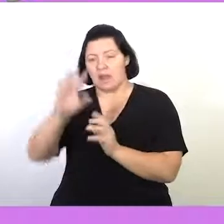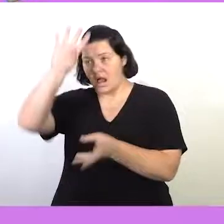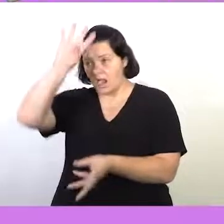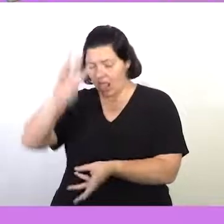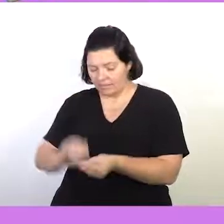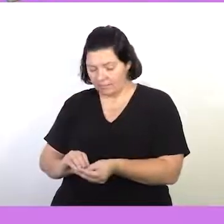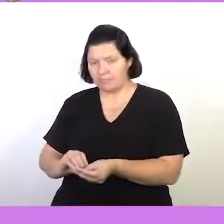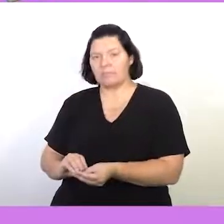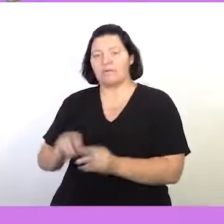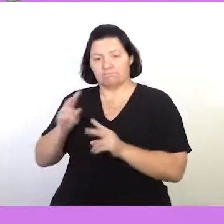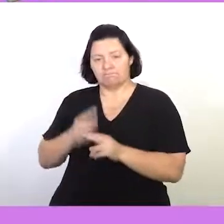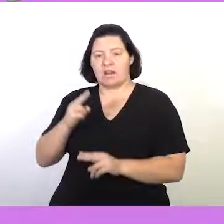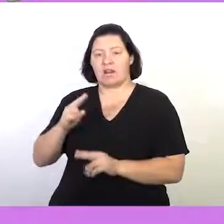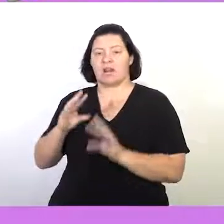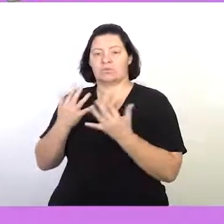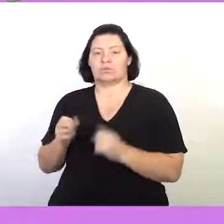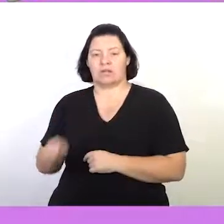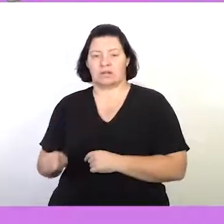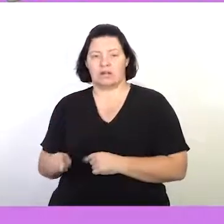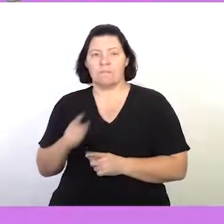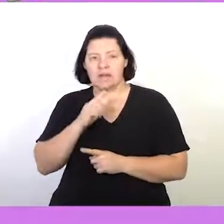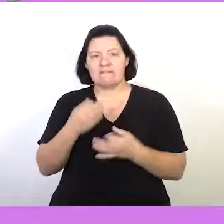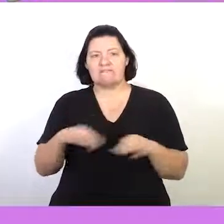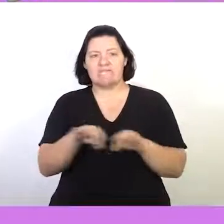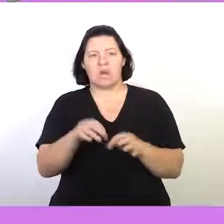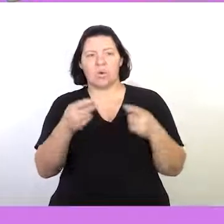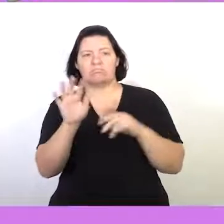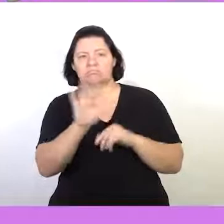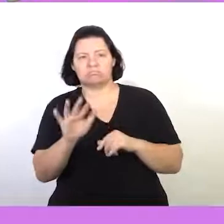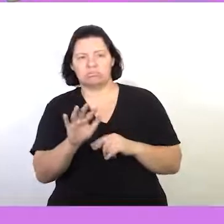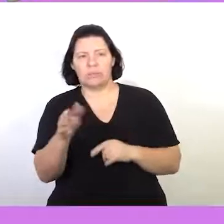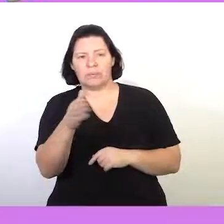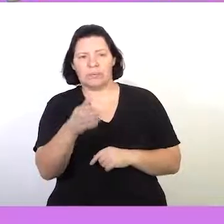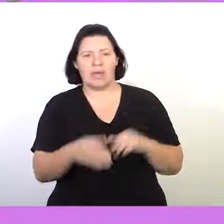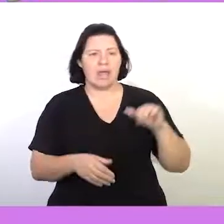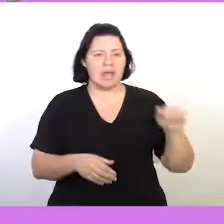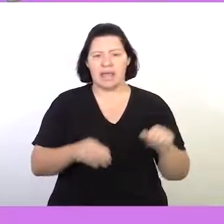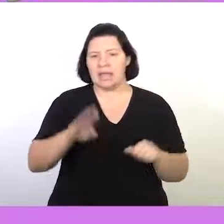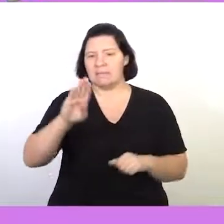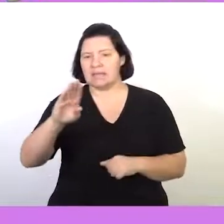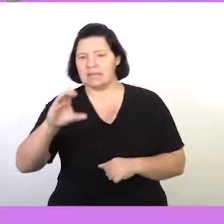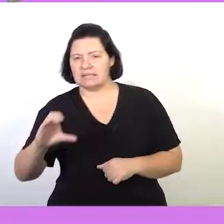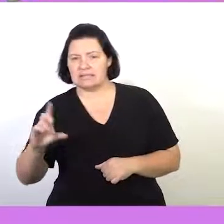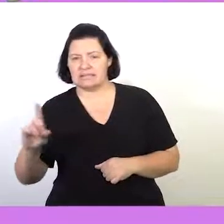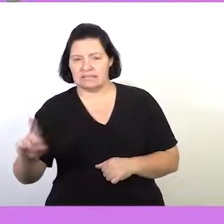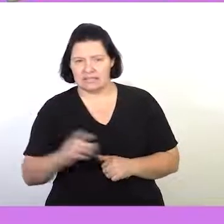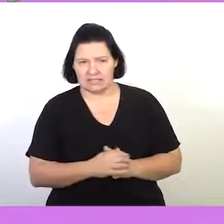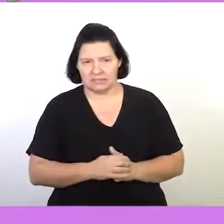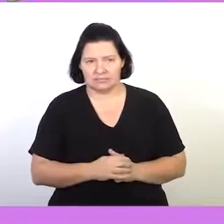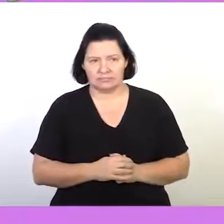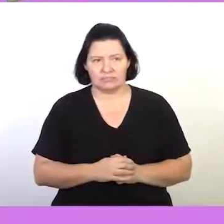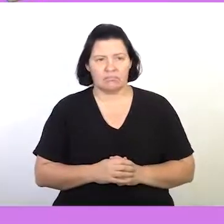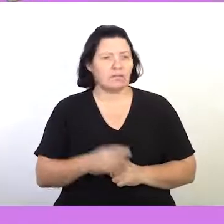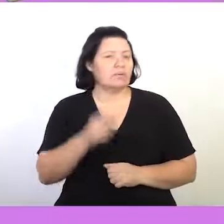expenses. Also important to note here is that we have some missing values, A, B, C, and D. All right, so there we looked